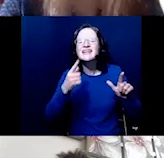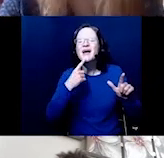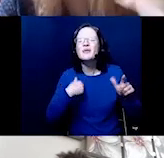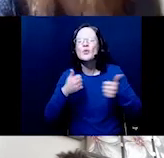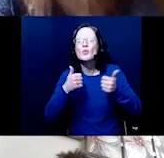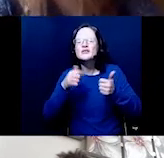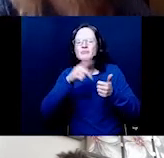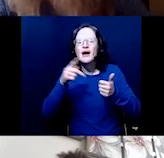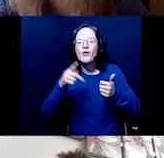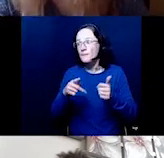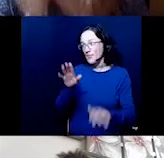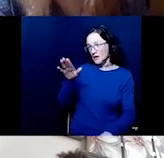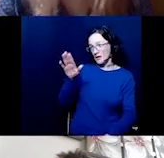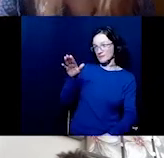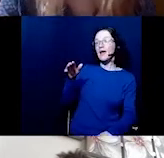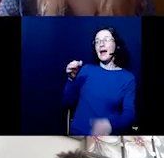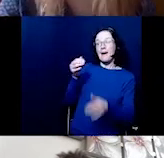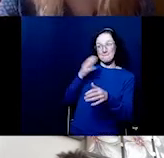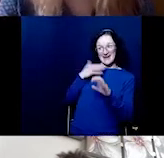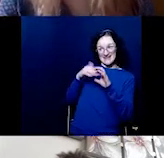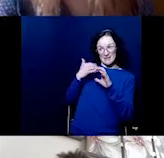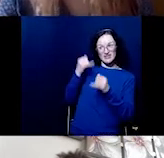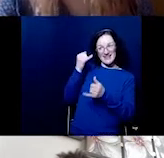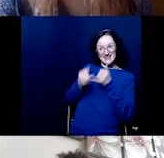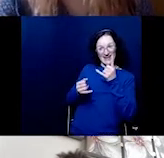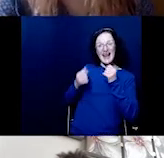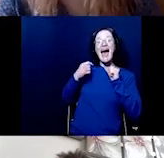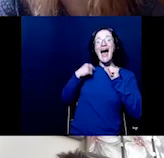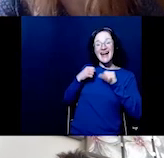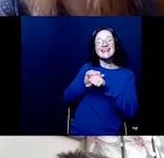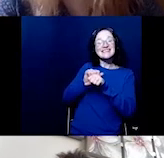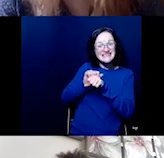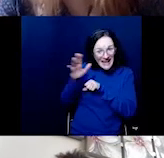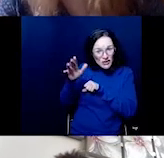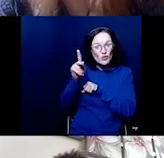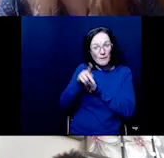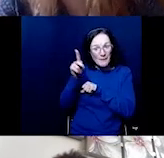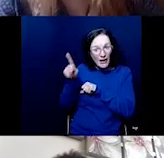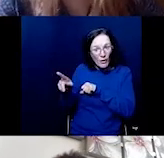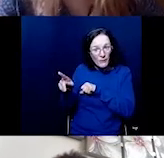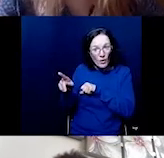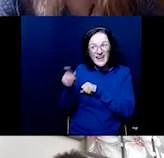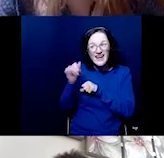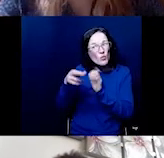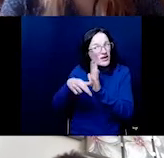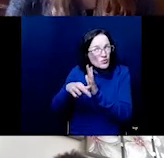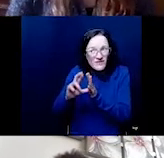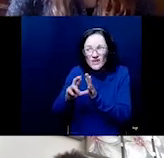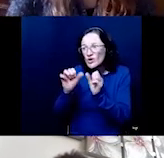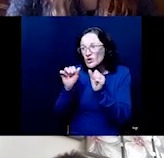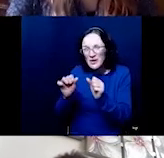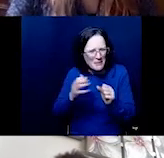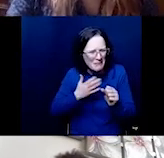the PowerPoints, I have my email at the end. I could send my PowerPoints like this, like if ever you want to go over again, you can.